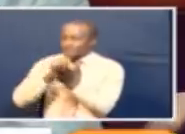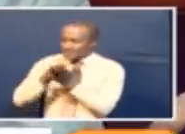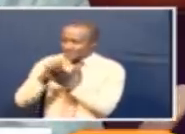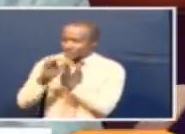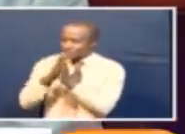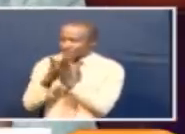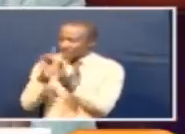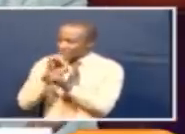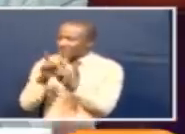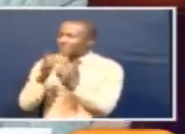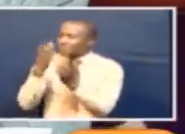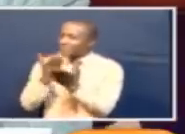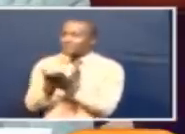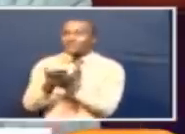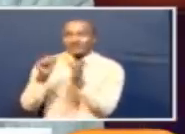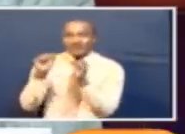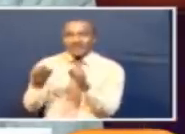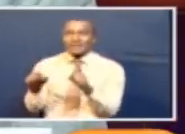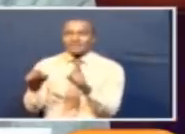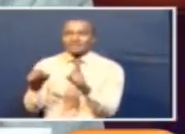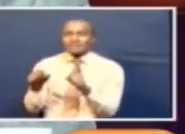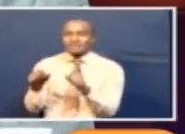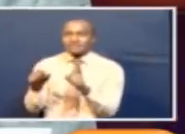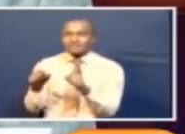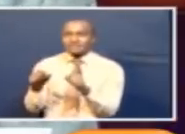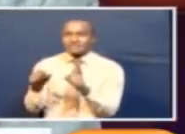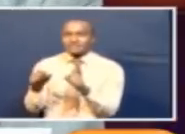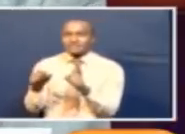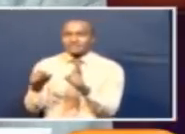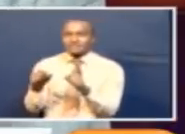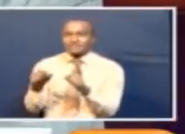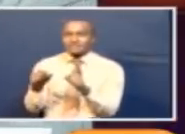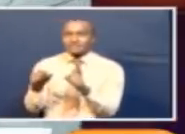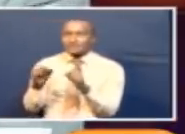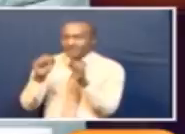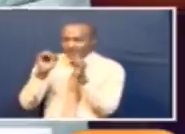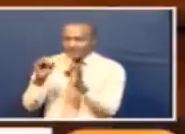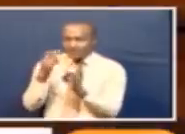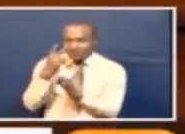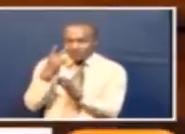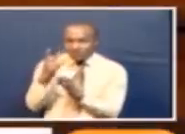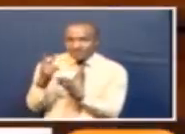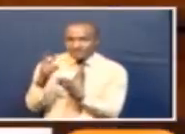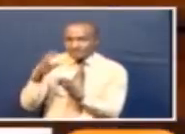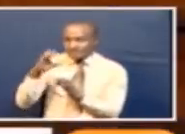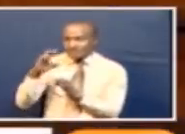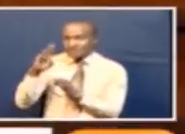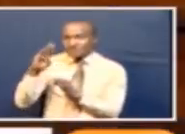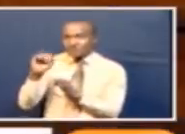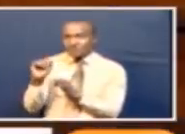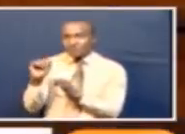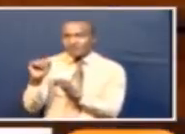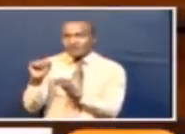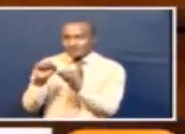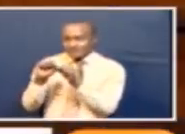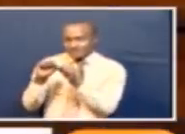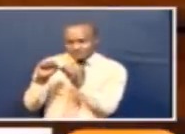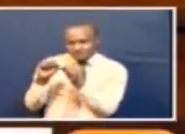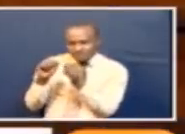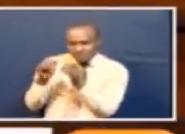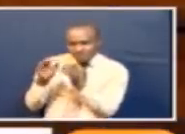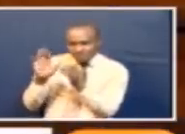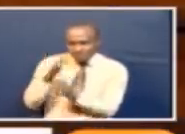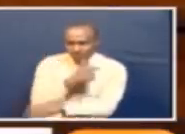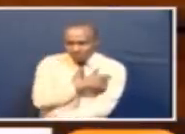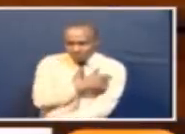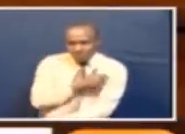can be proven. There's evidence to it. Okay. So if you're looking at the Cuban system, let me just make a few things. Yes. Why